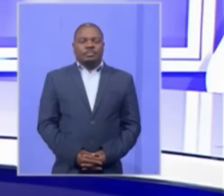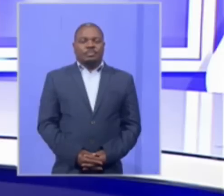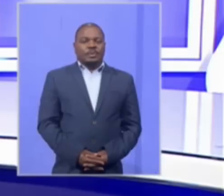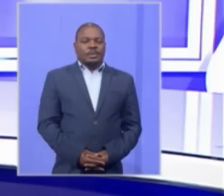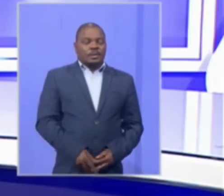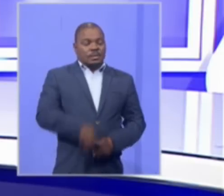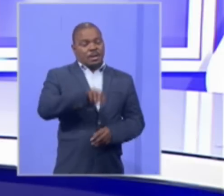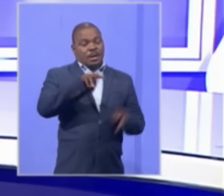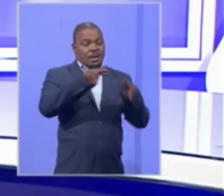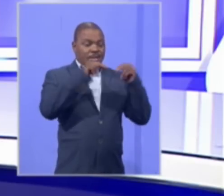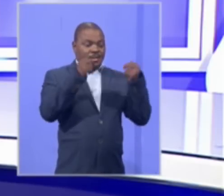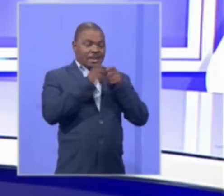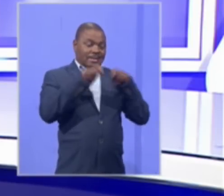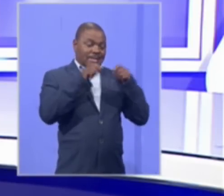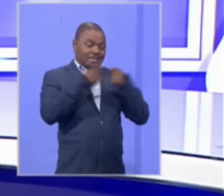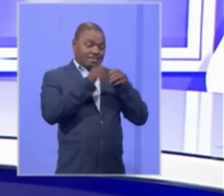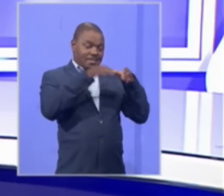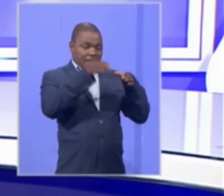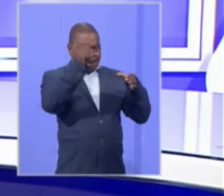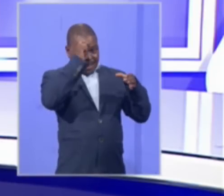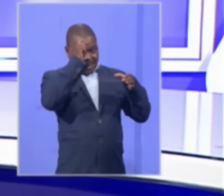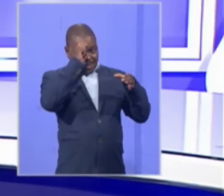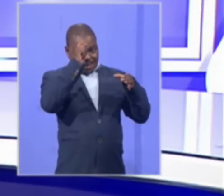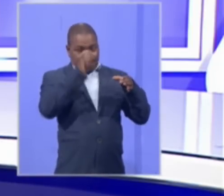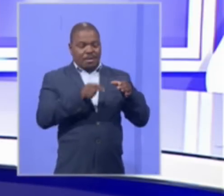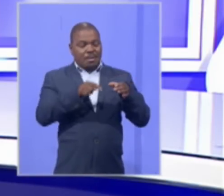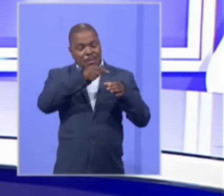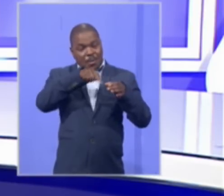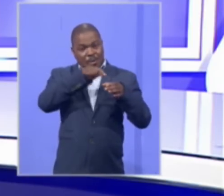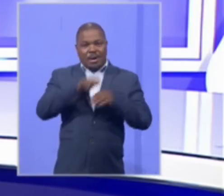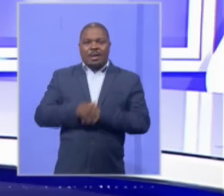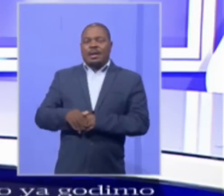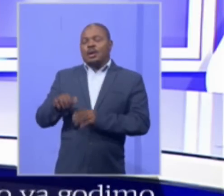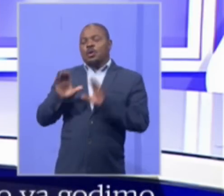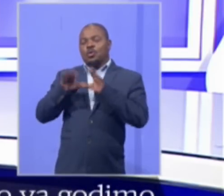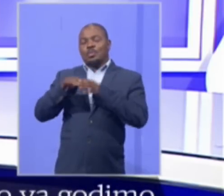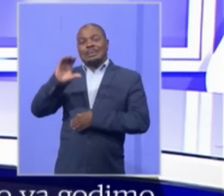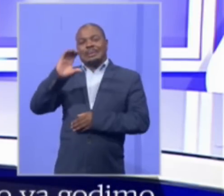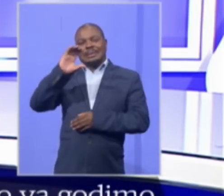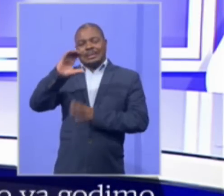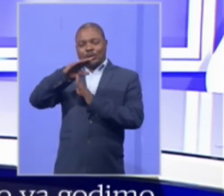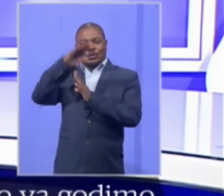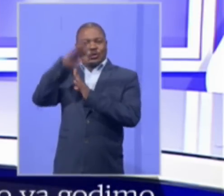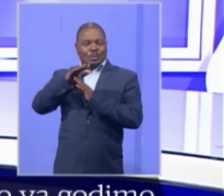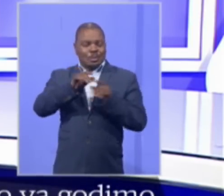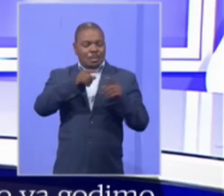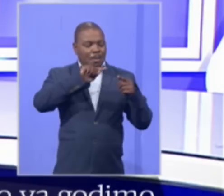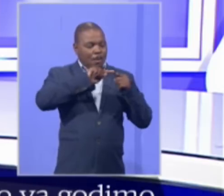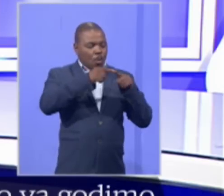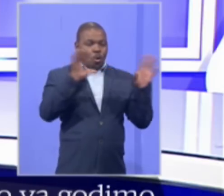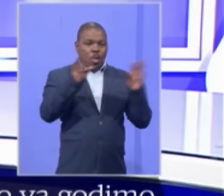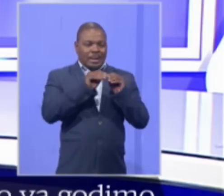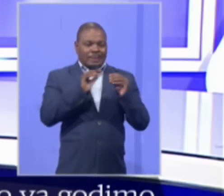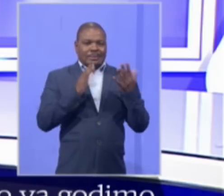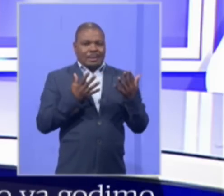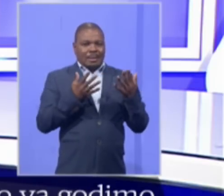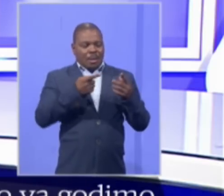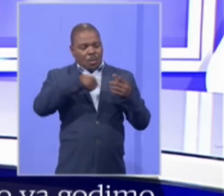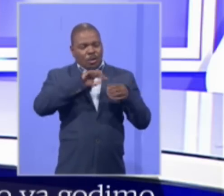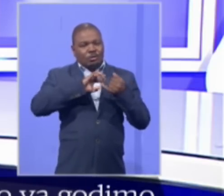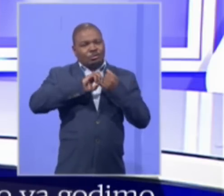Sehlopha sa naga sa Bafana se nameletše maemong a pele go Group C ka dintlha tše 10 dipapading tša go